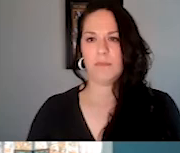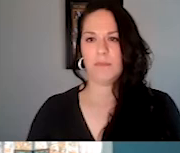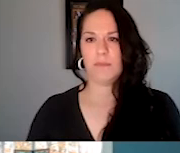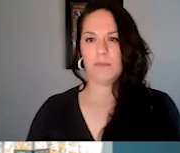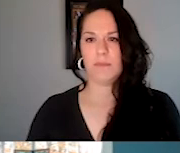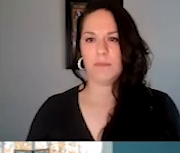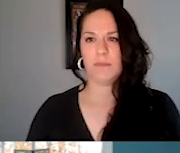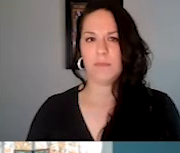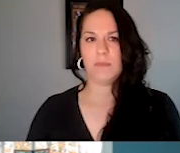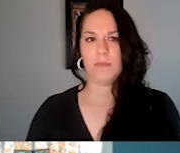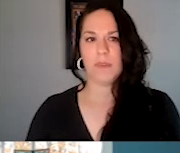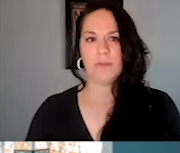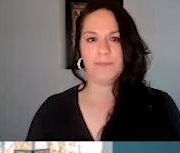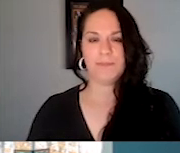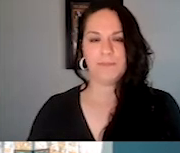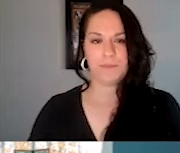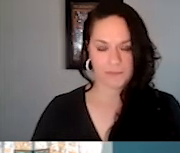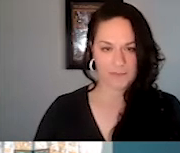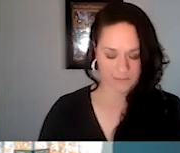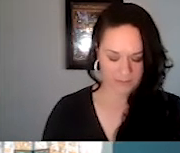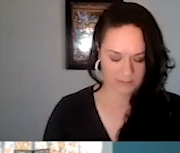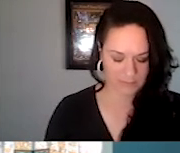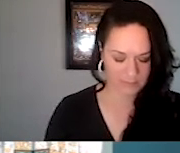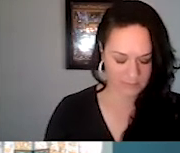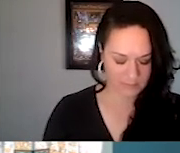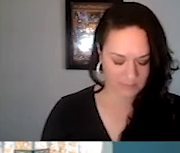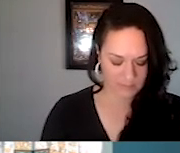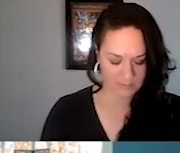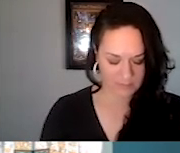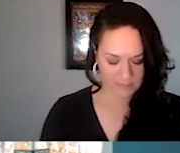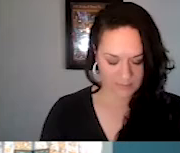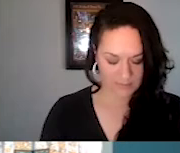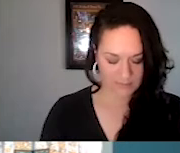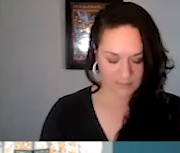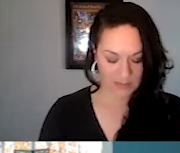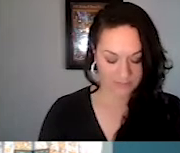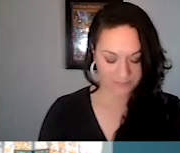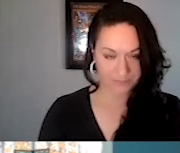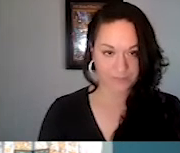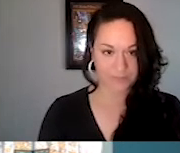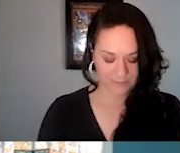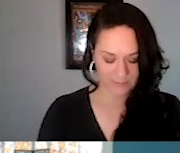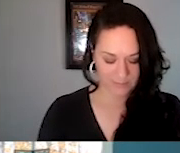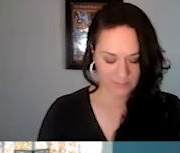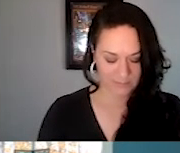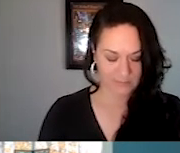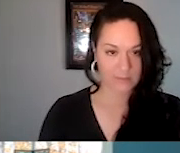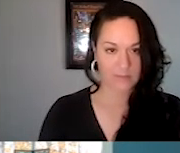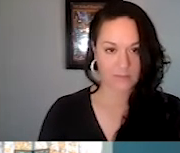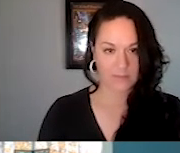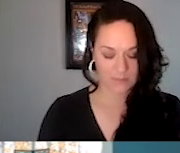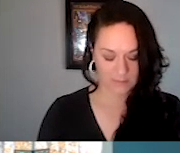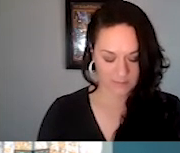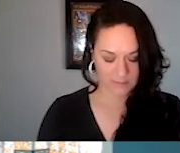unintended consequences that every community in America in every state is dealing with a Delta-8 crisis.